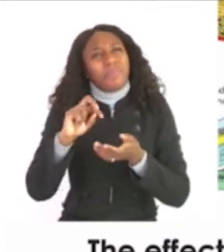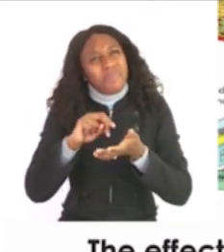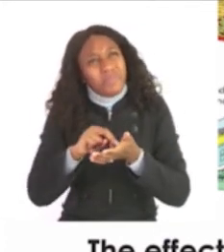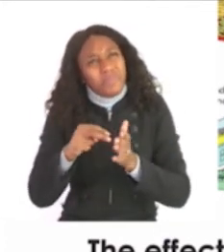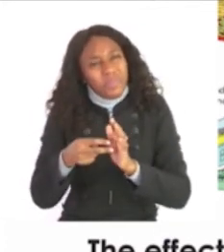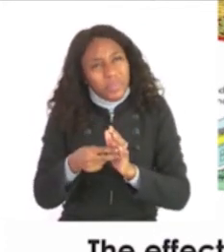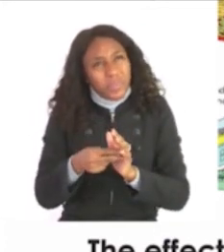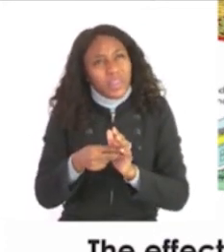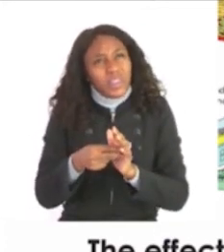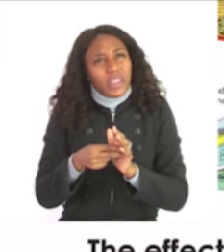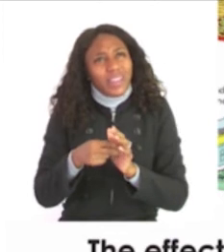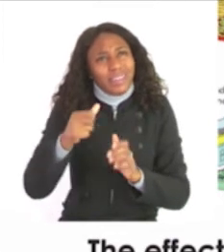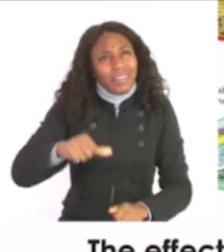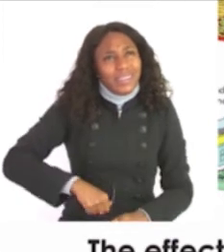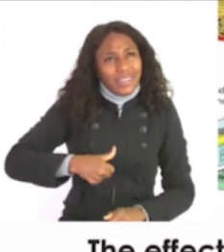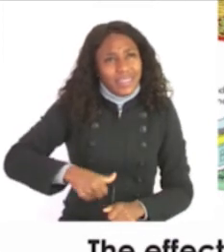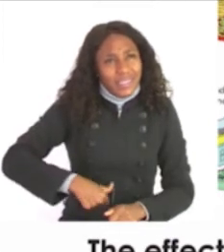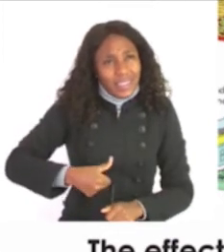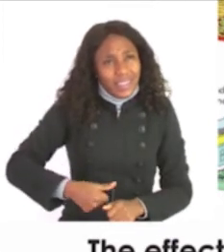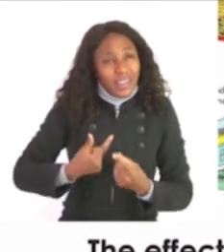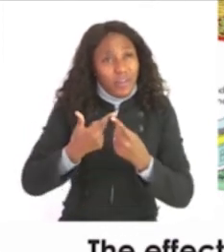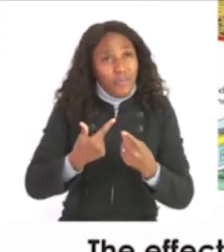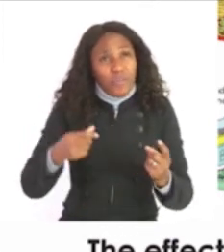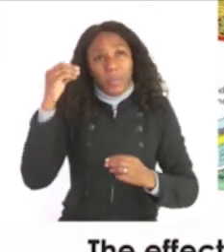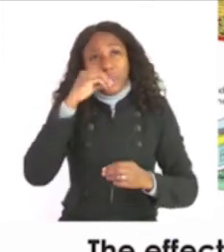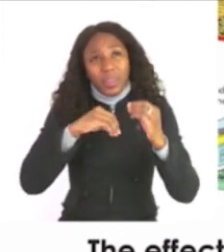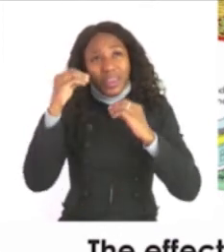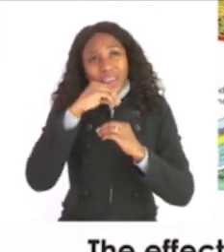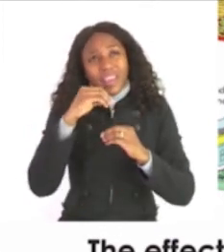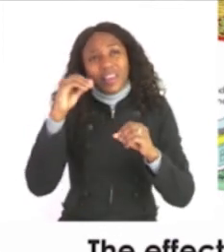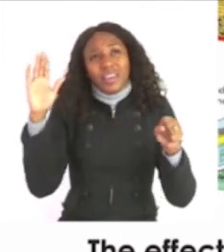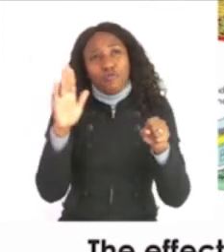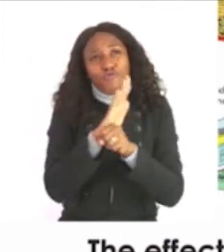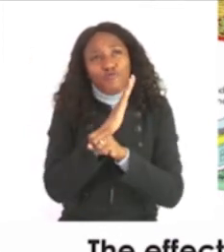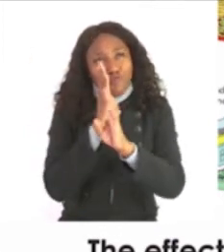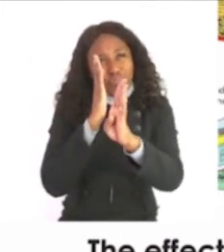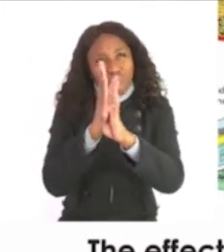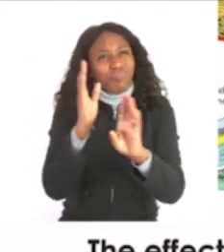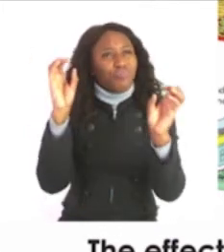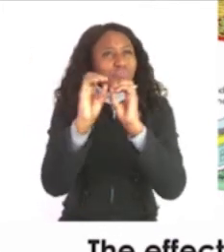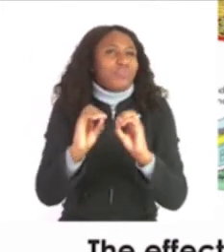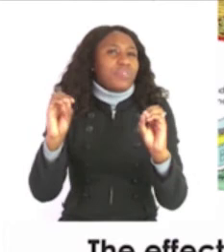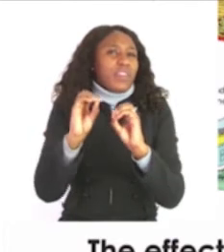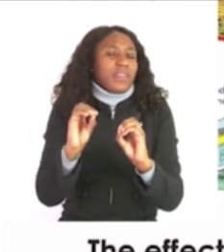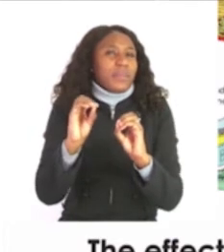referring to the diseases that we get due to not eating the right amount of food.